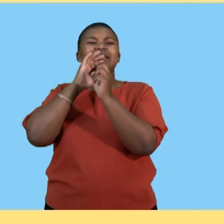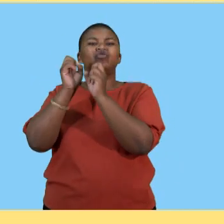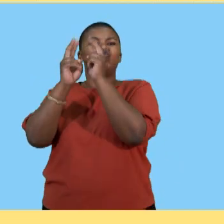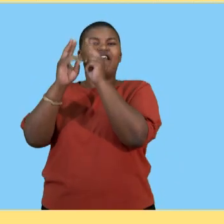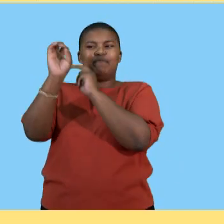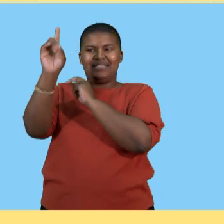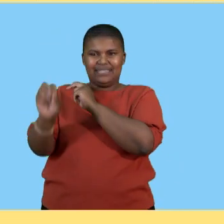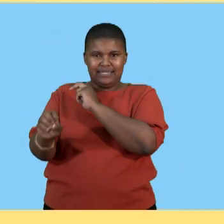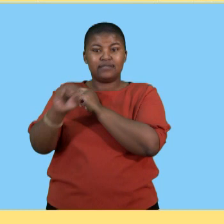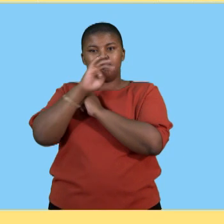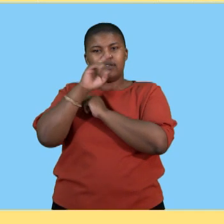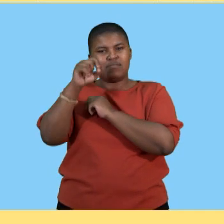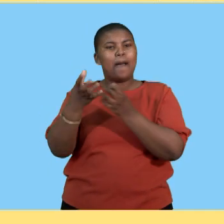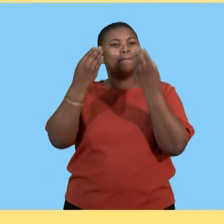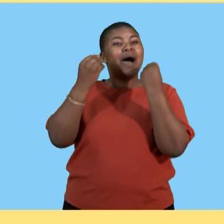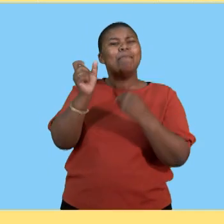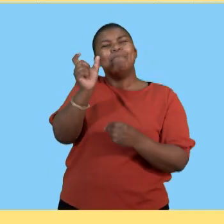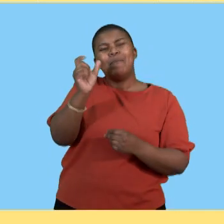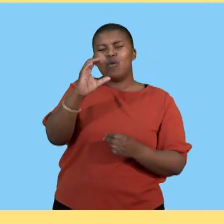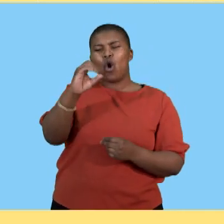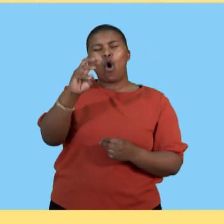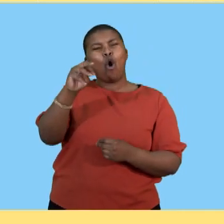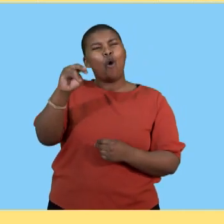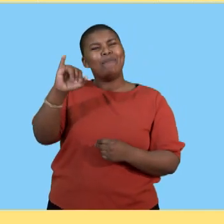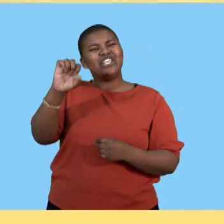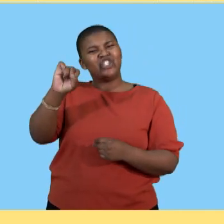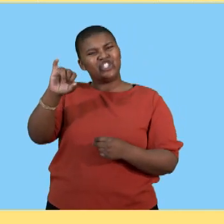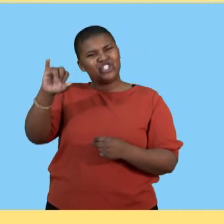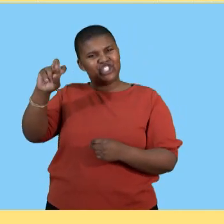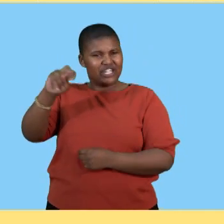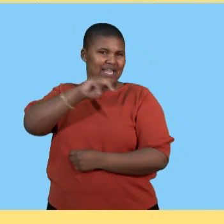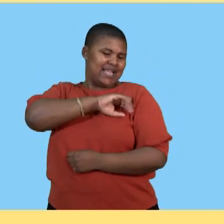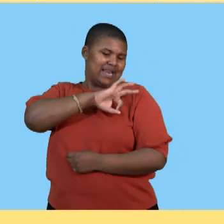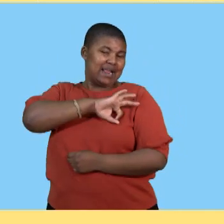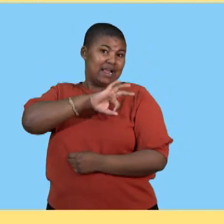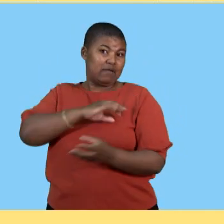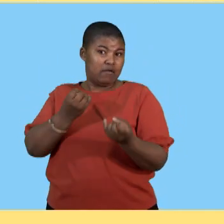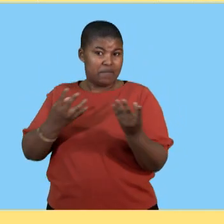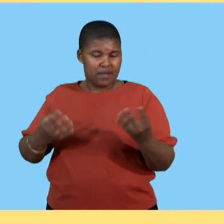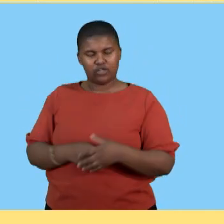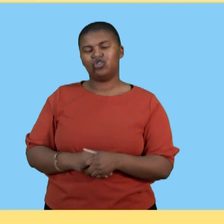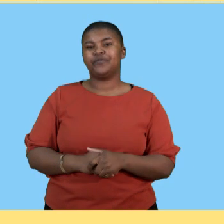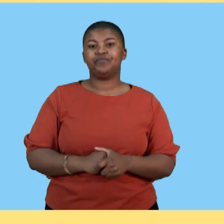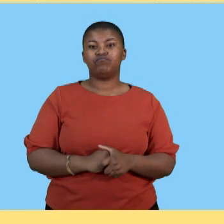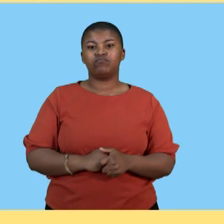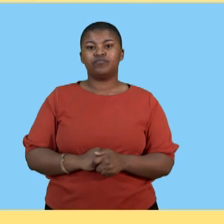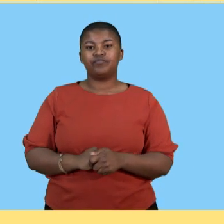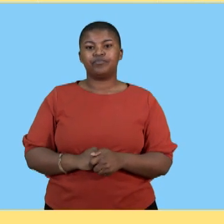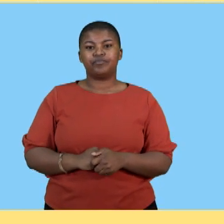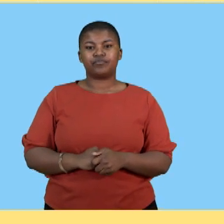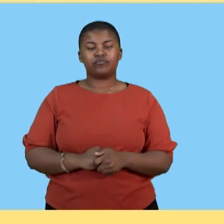All right? So we want to get commission income. So we are now saying our